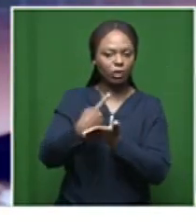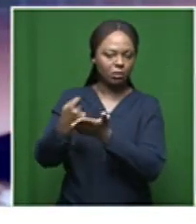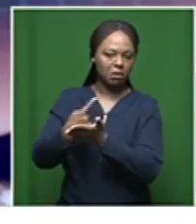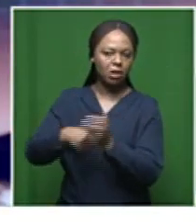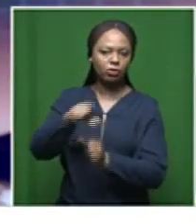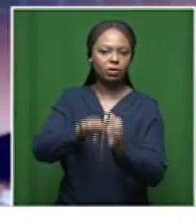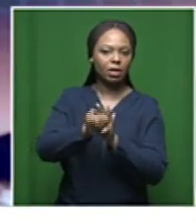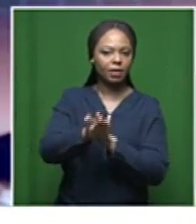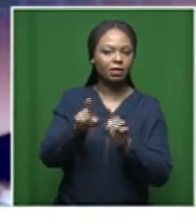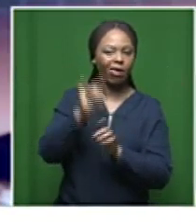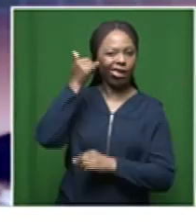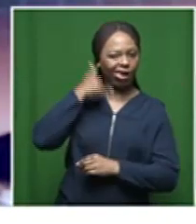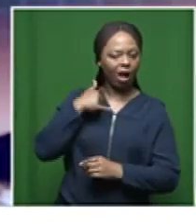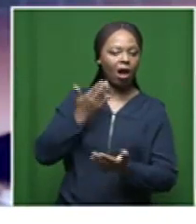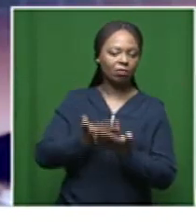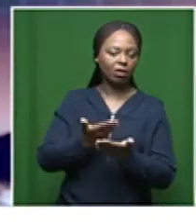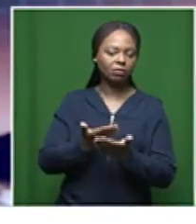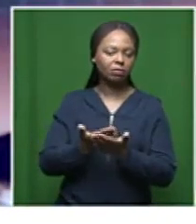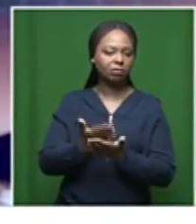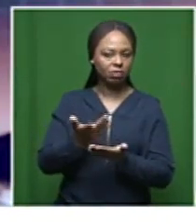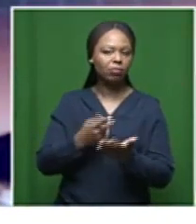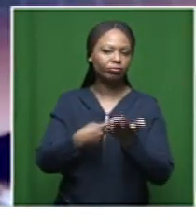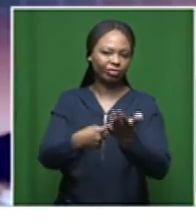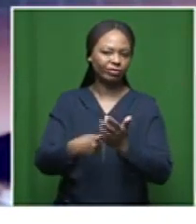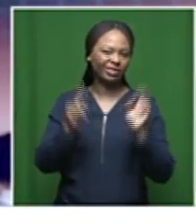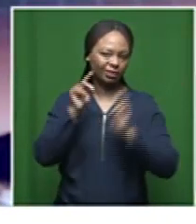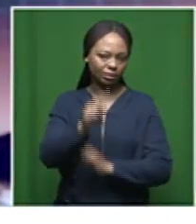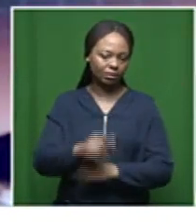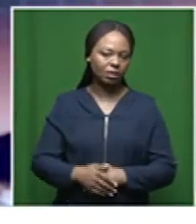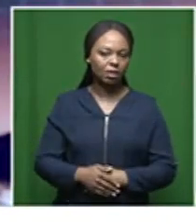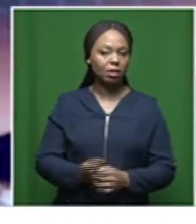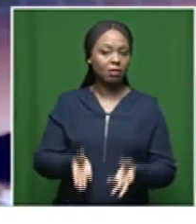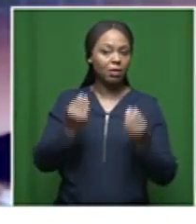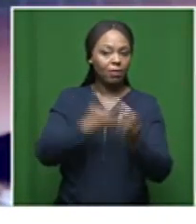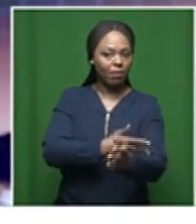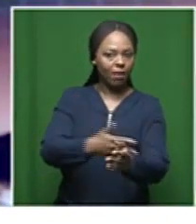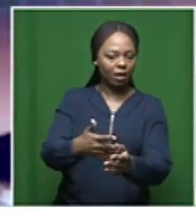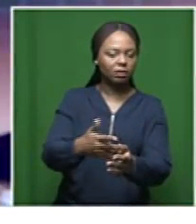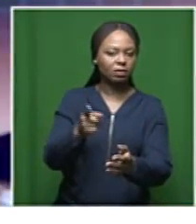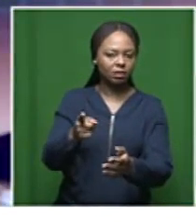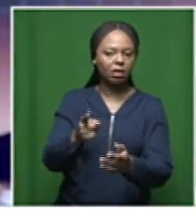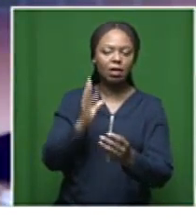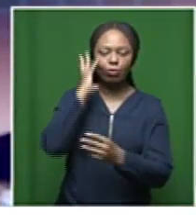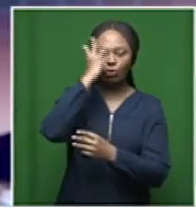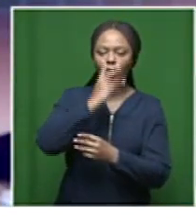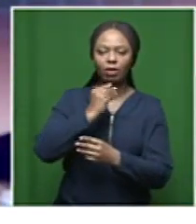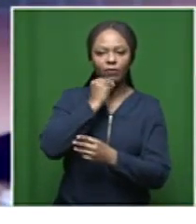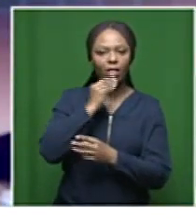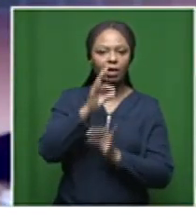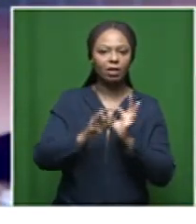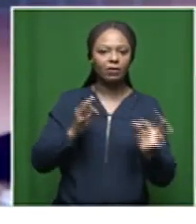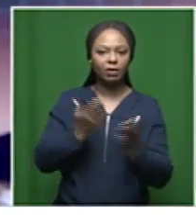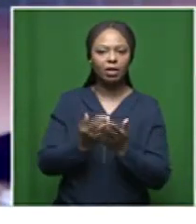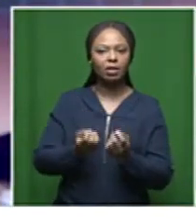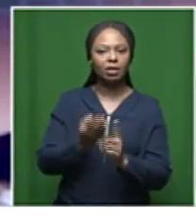as well as on the phone line, where we'll be having our discussion. Now, receiving blood is one of the most beautiful gifts that you can give to a receiver of blood,